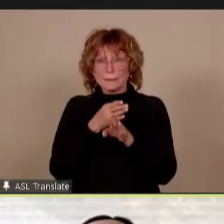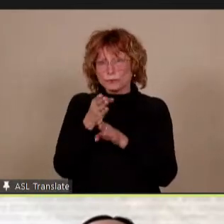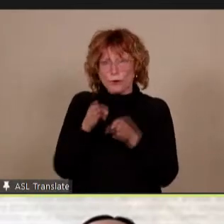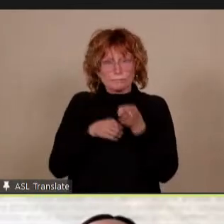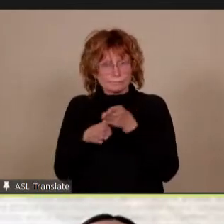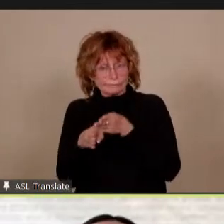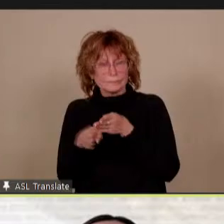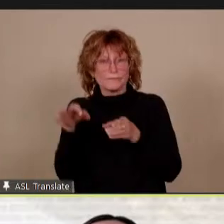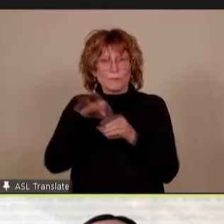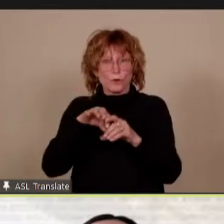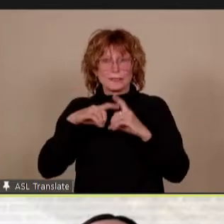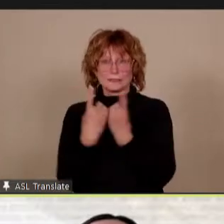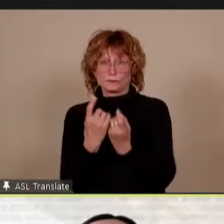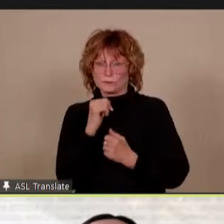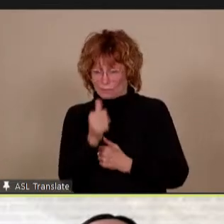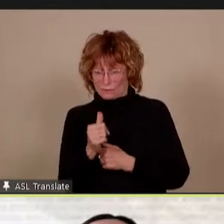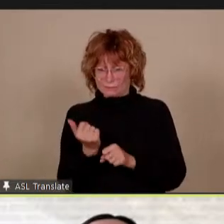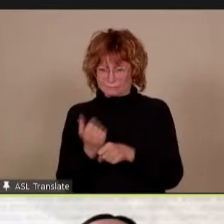voting district.